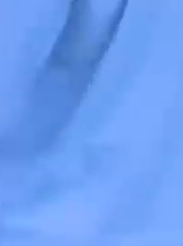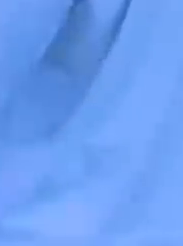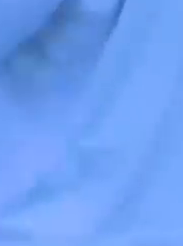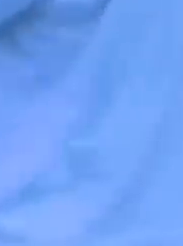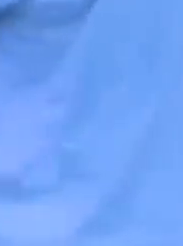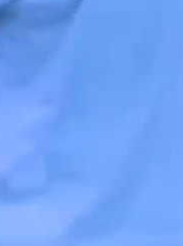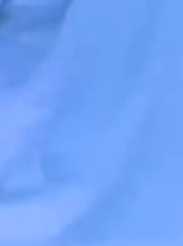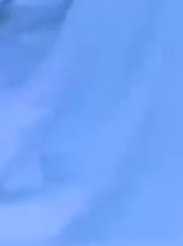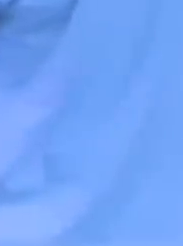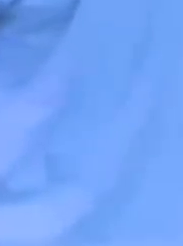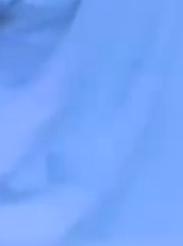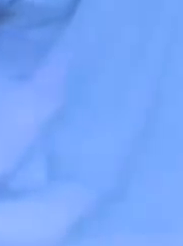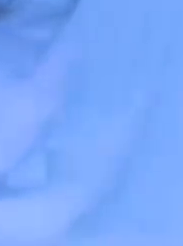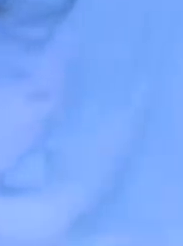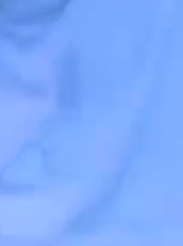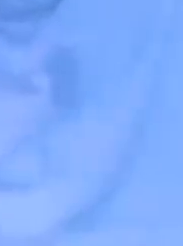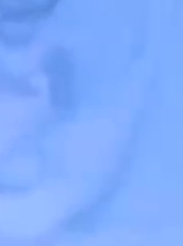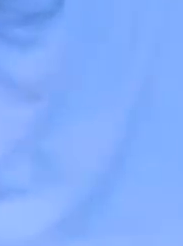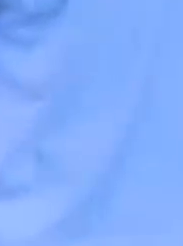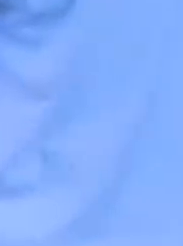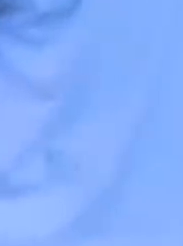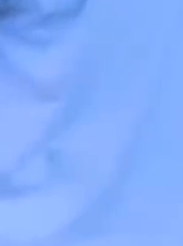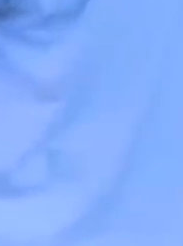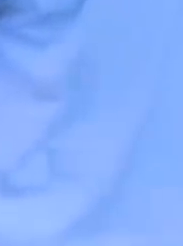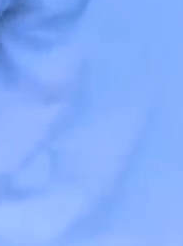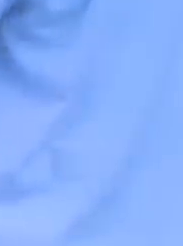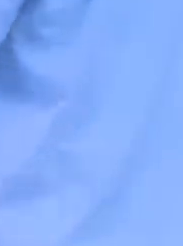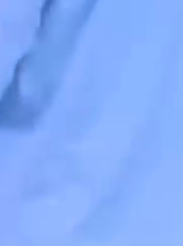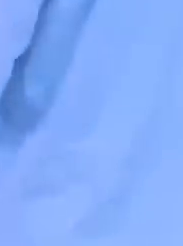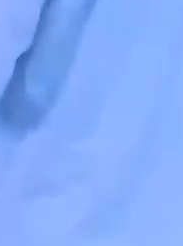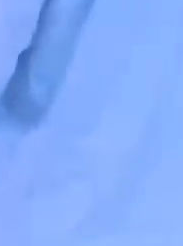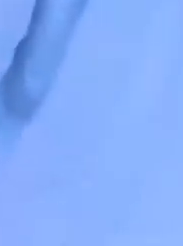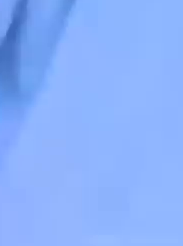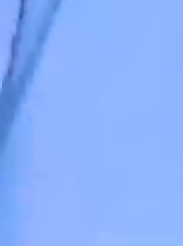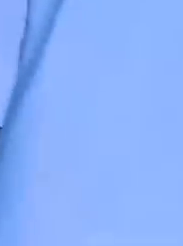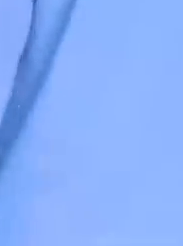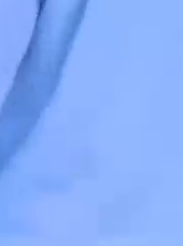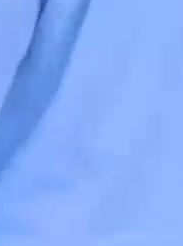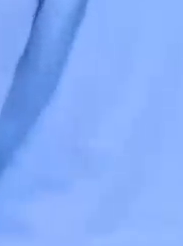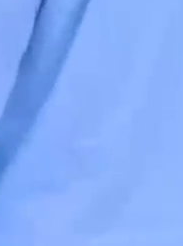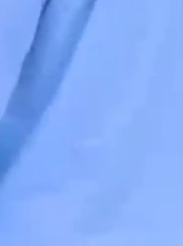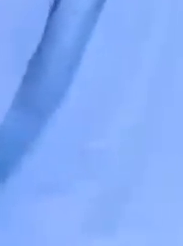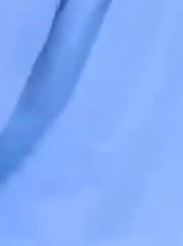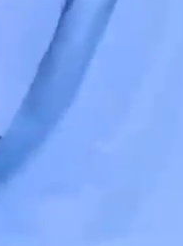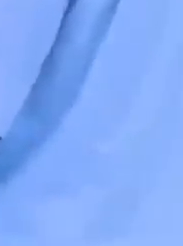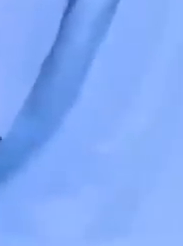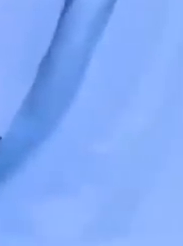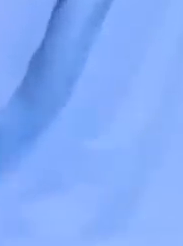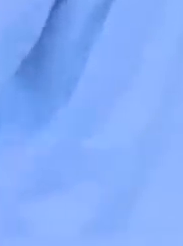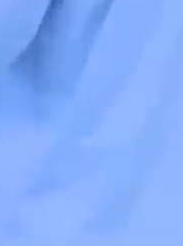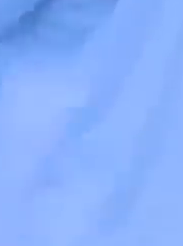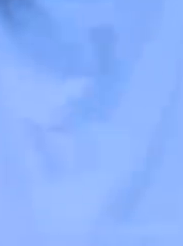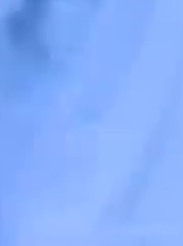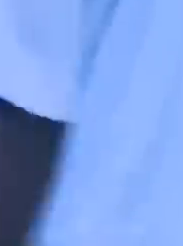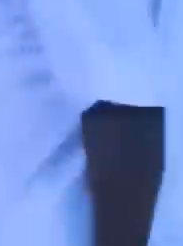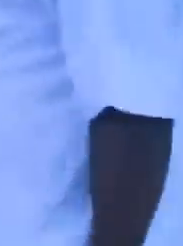You are working, but you don't understand what is happening to your business. Now, one will pay on Sise. So,